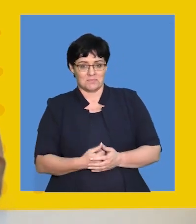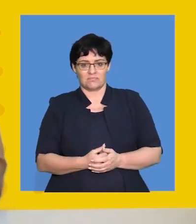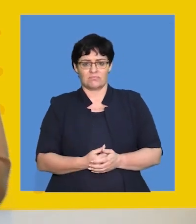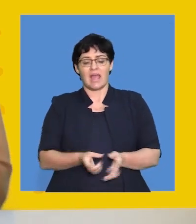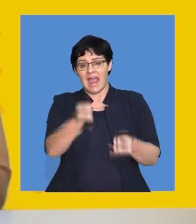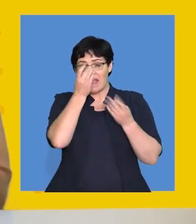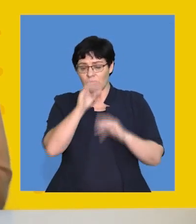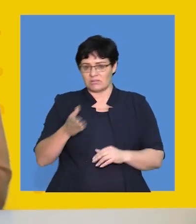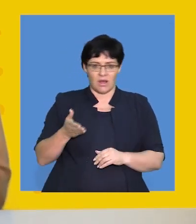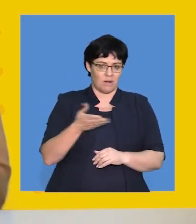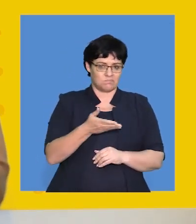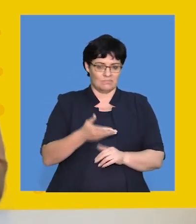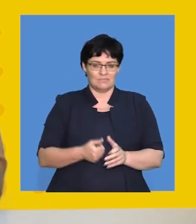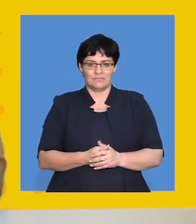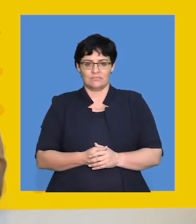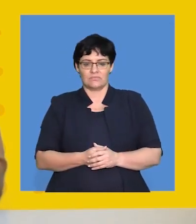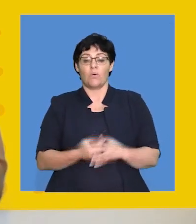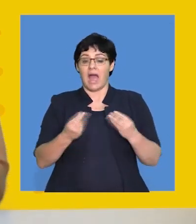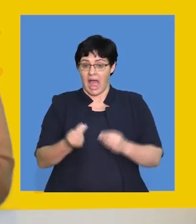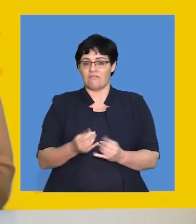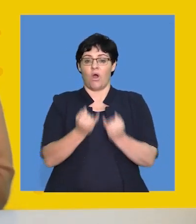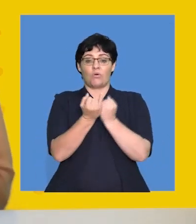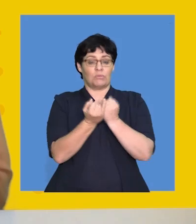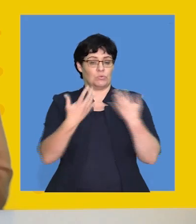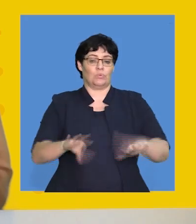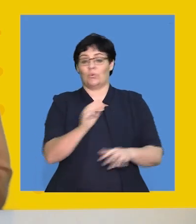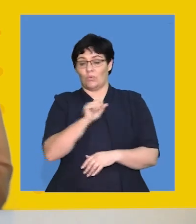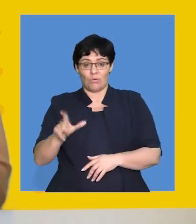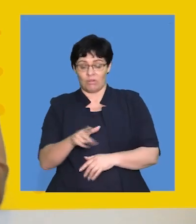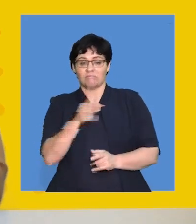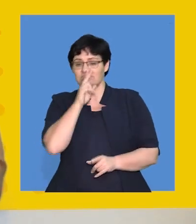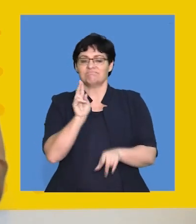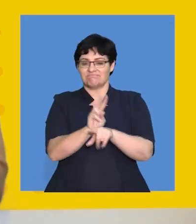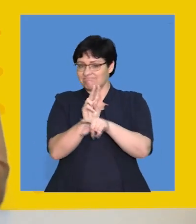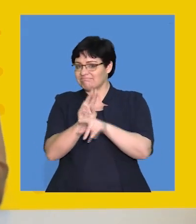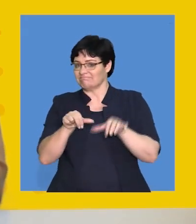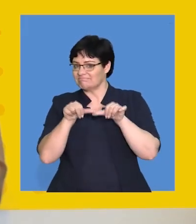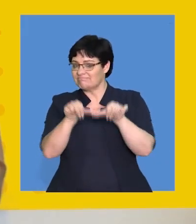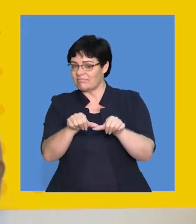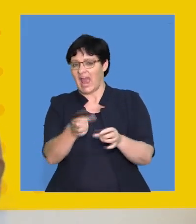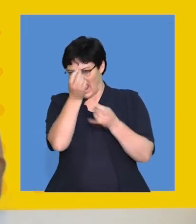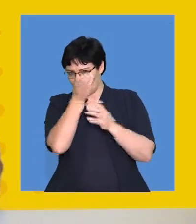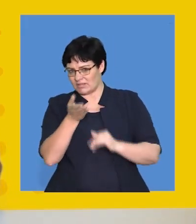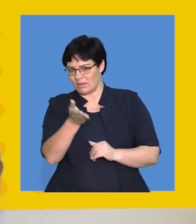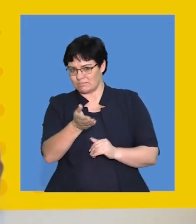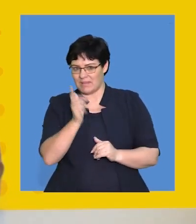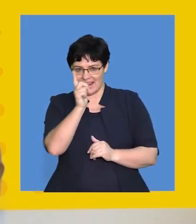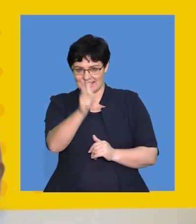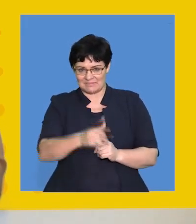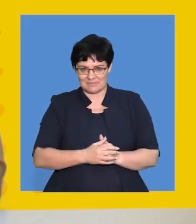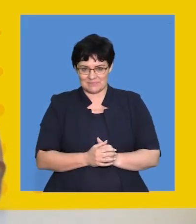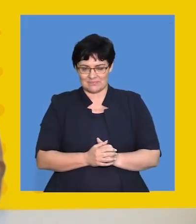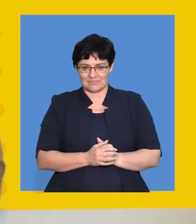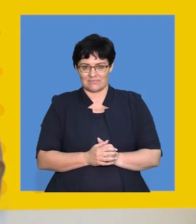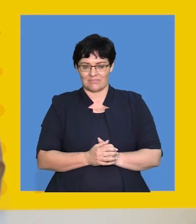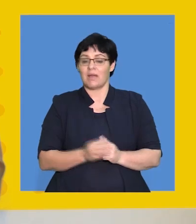line. All of the details are on the screen. We've got a cool competition going on for you guys, so please stay tuned to get all of those details